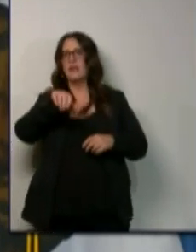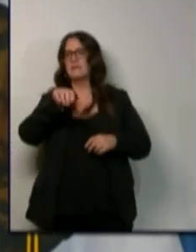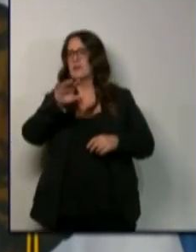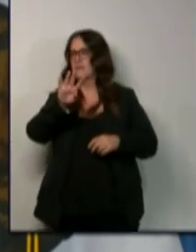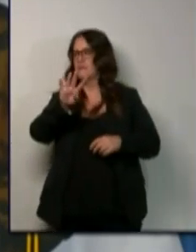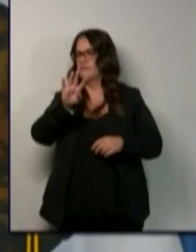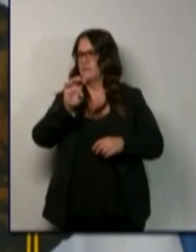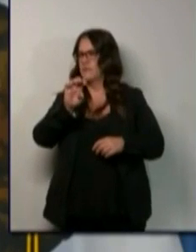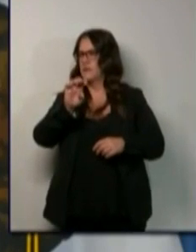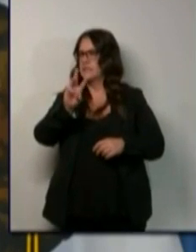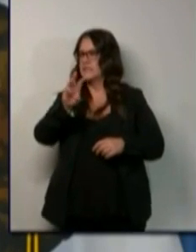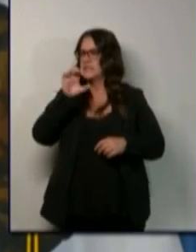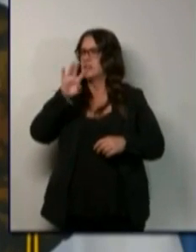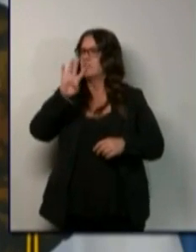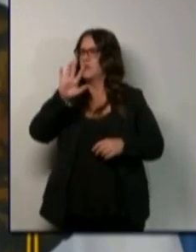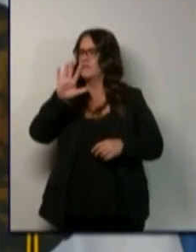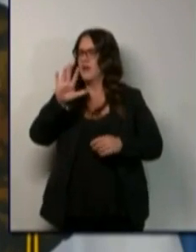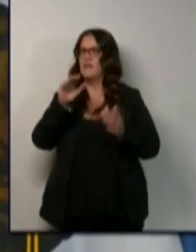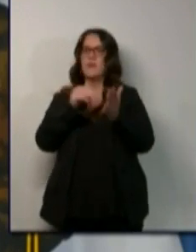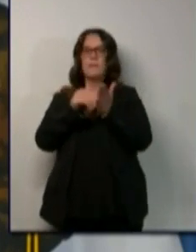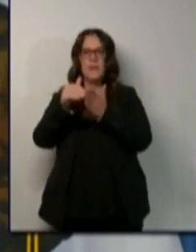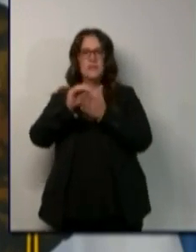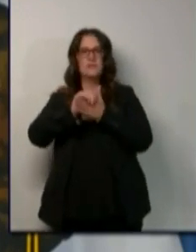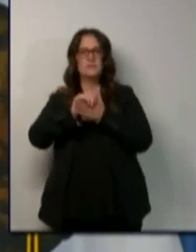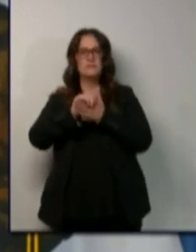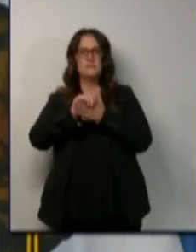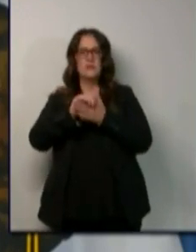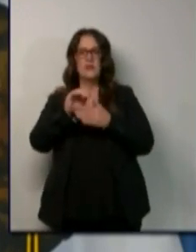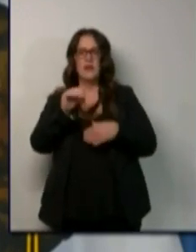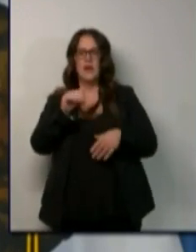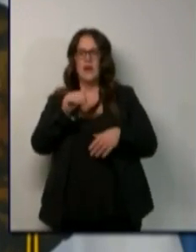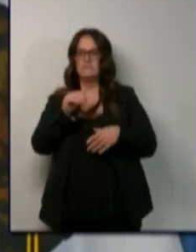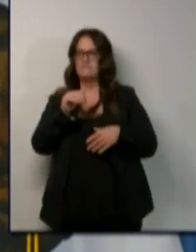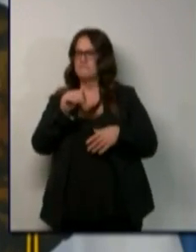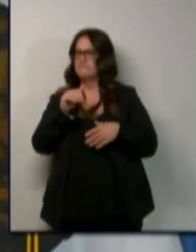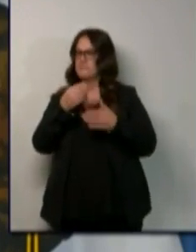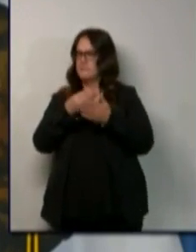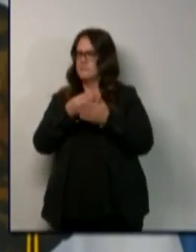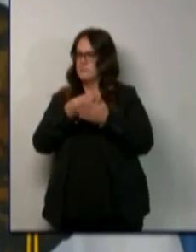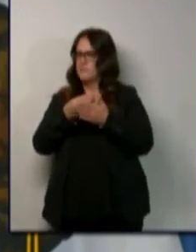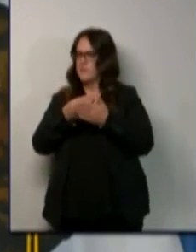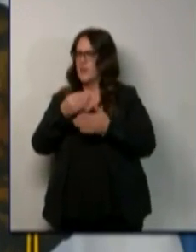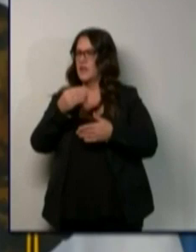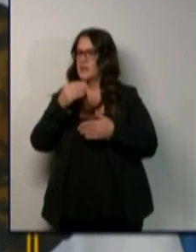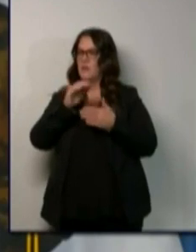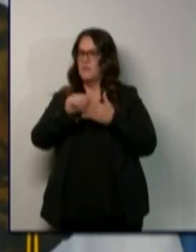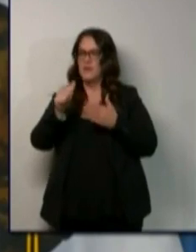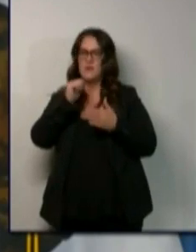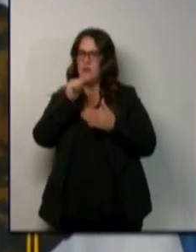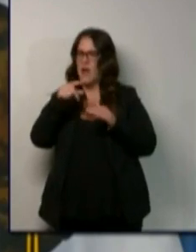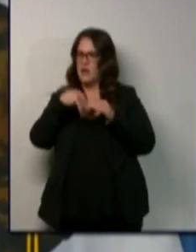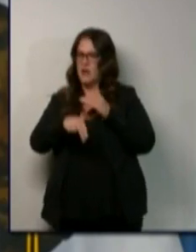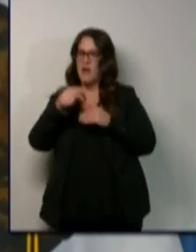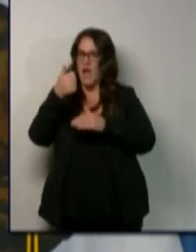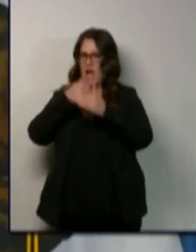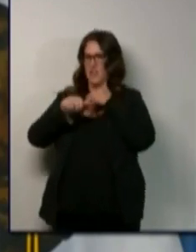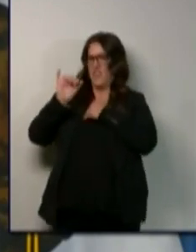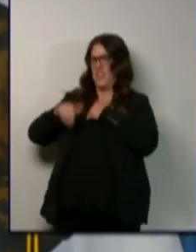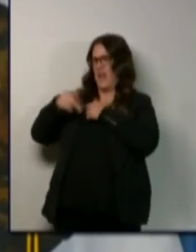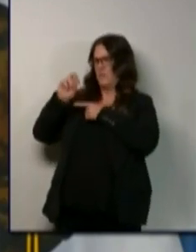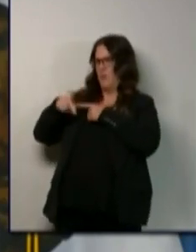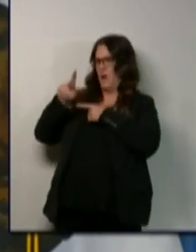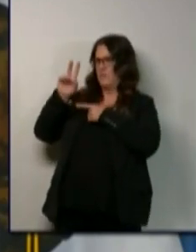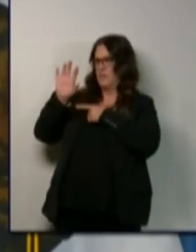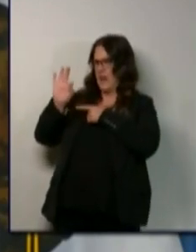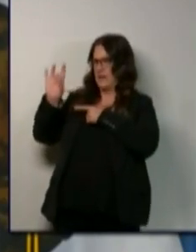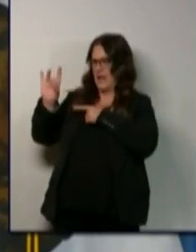commitment for special needs children and not cut that in this budget under Prop 98. Forgive me